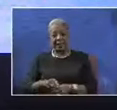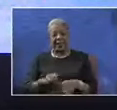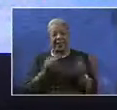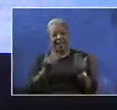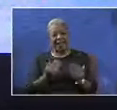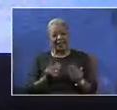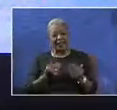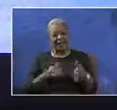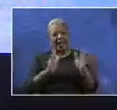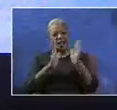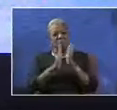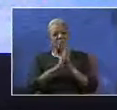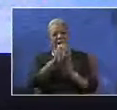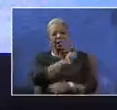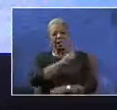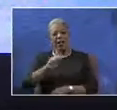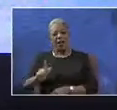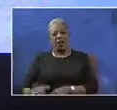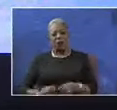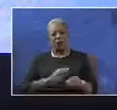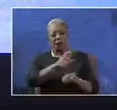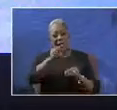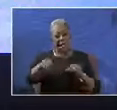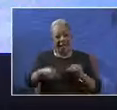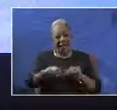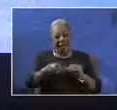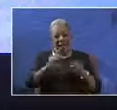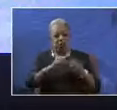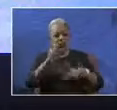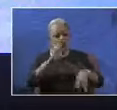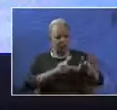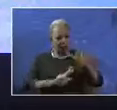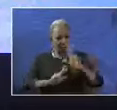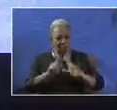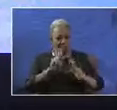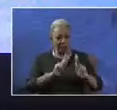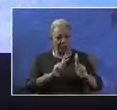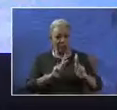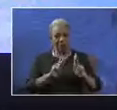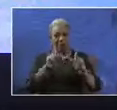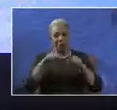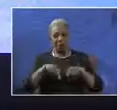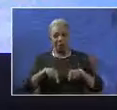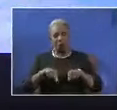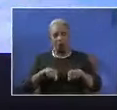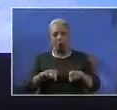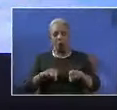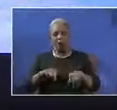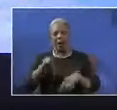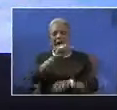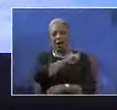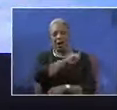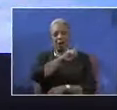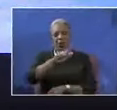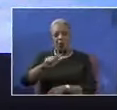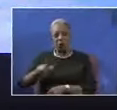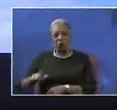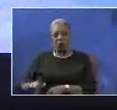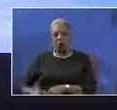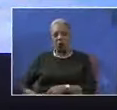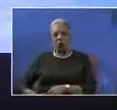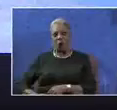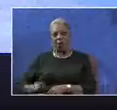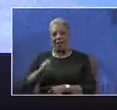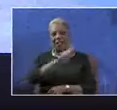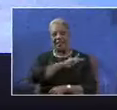people 100 times as many as they are, while the eyes of my Lord the king still